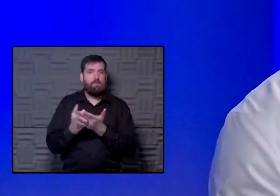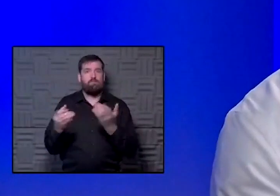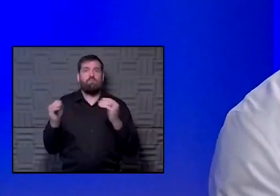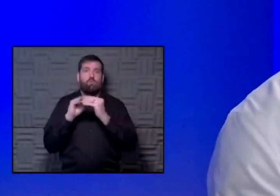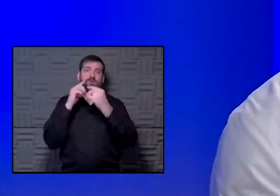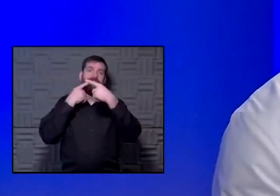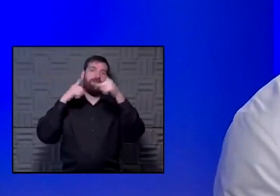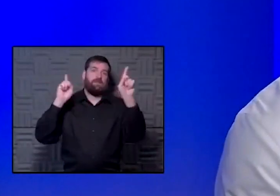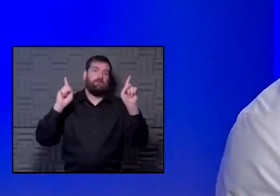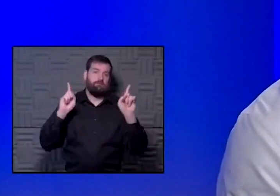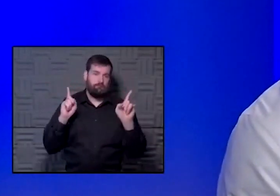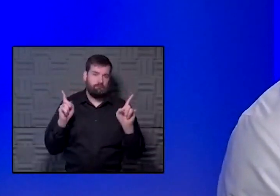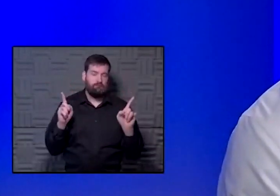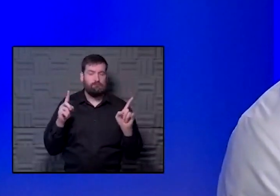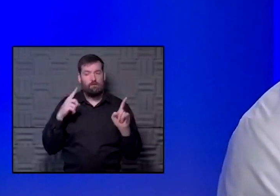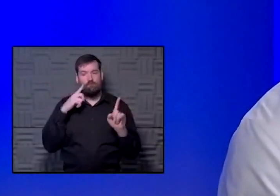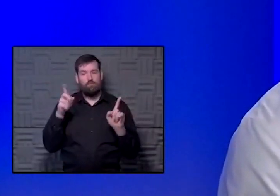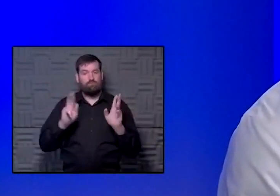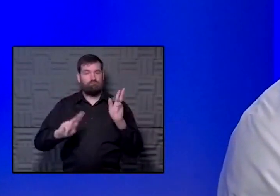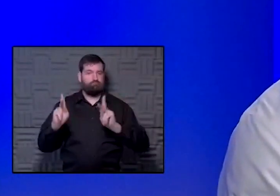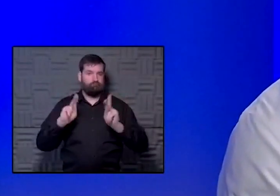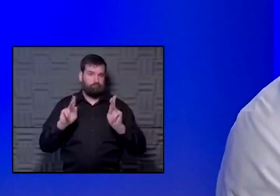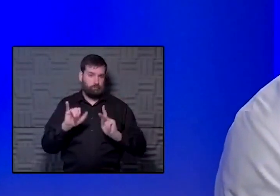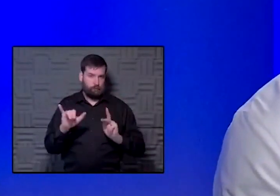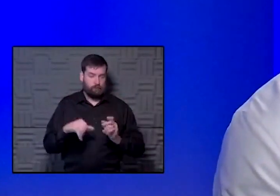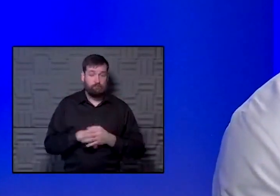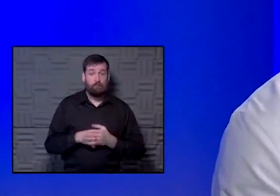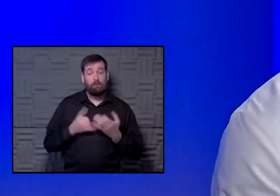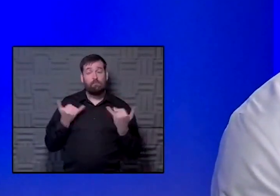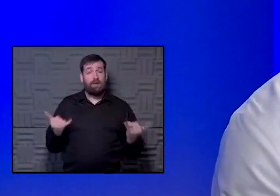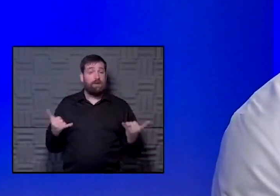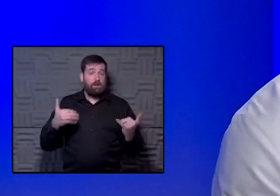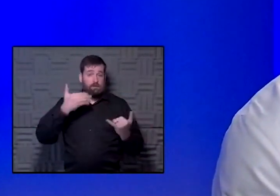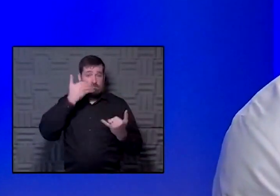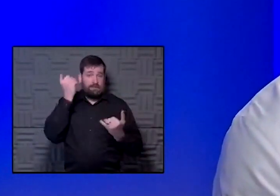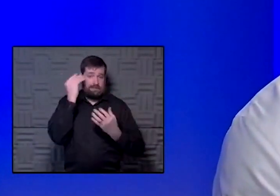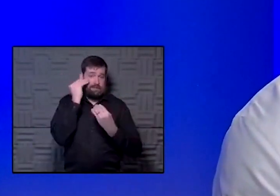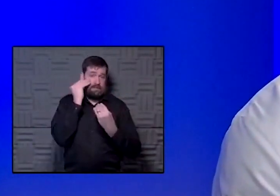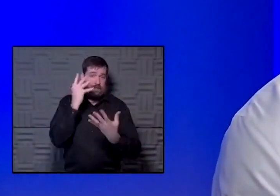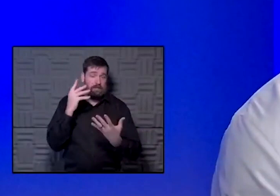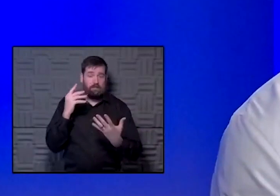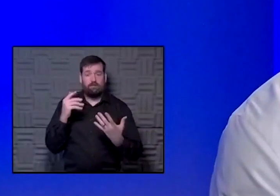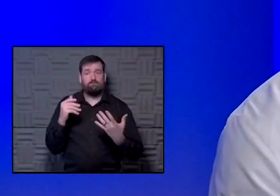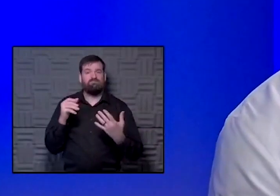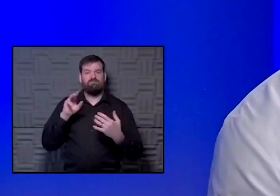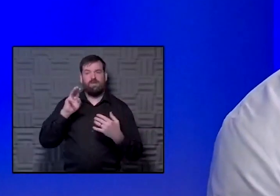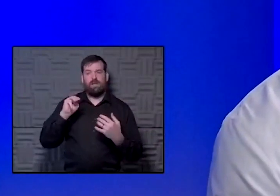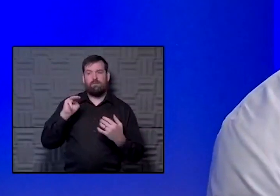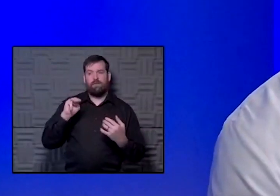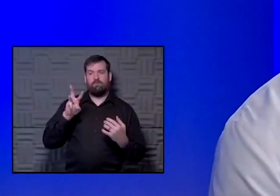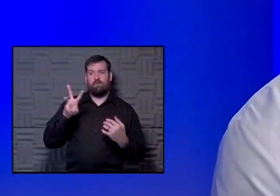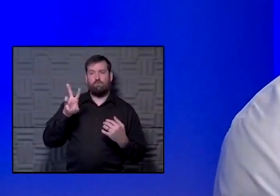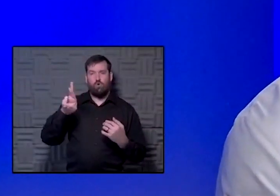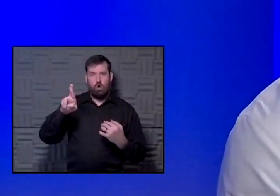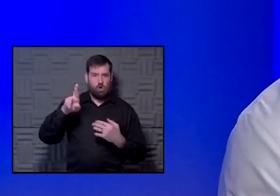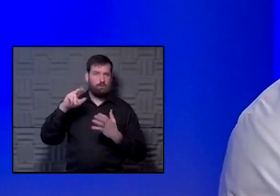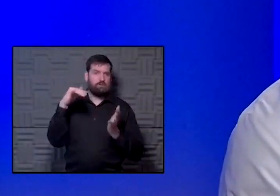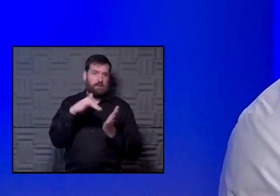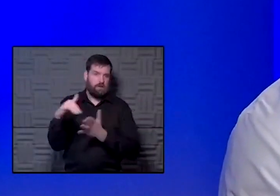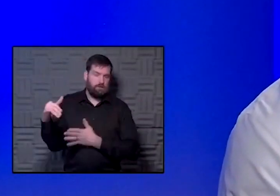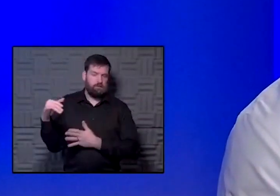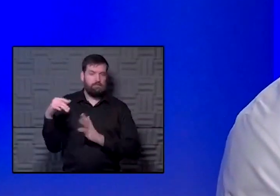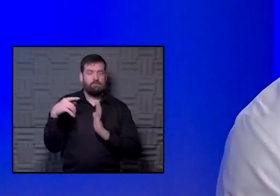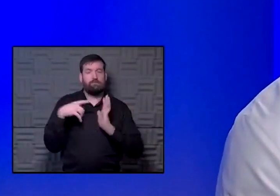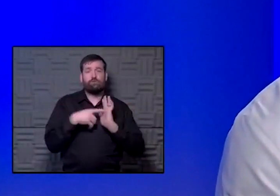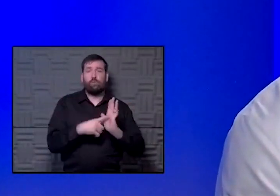as a barrier and a protection to the wearer as well. Right now, the best data is with that MMWR study that